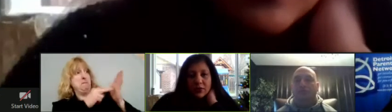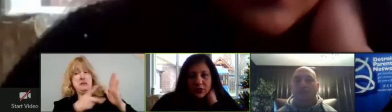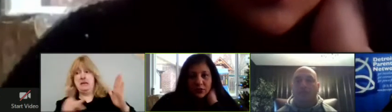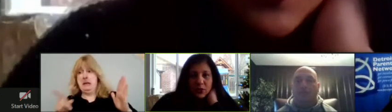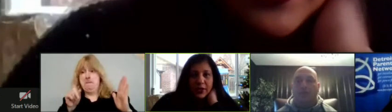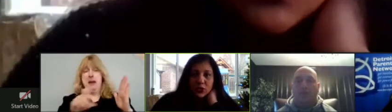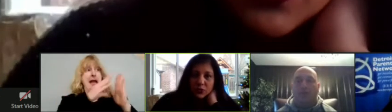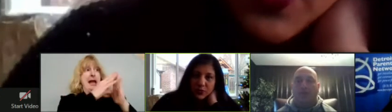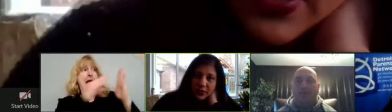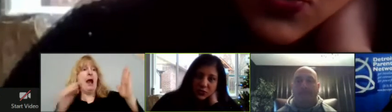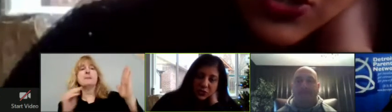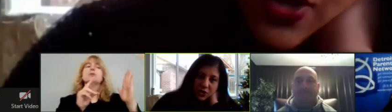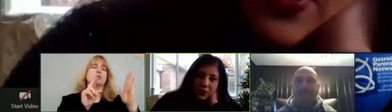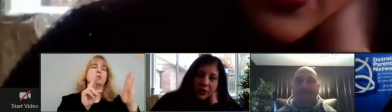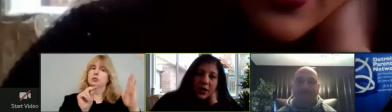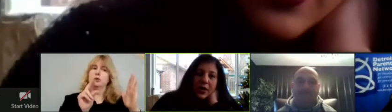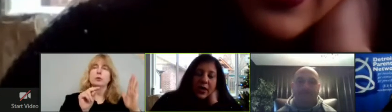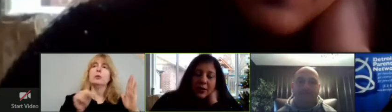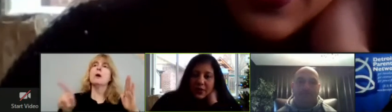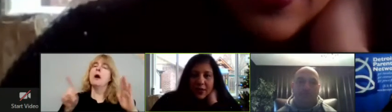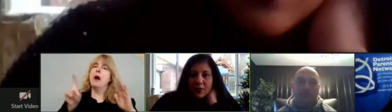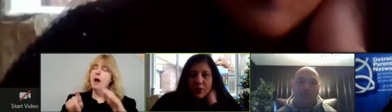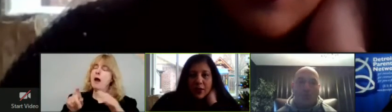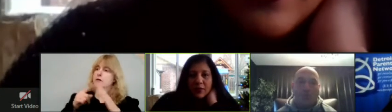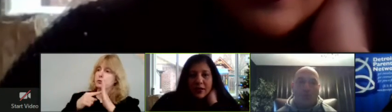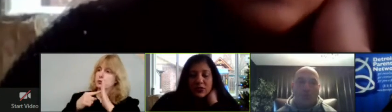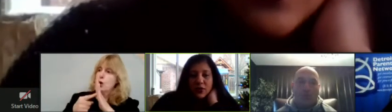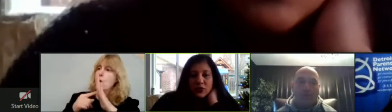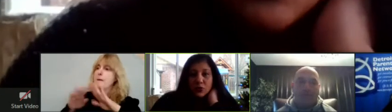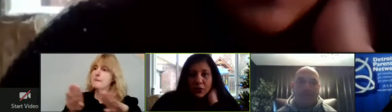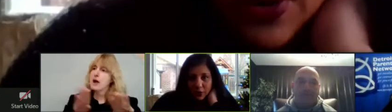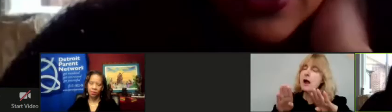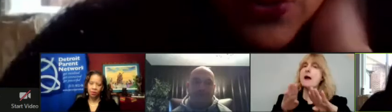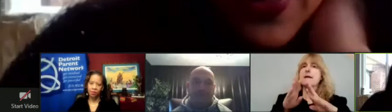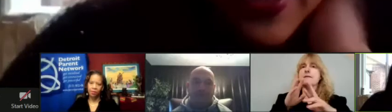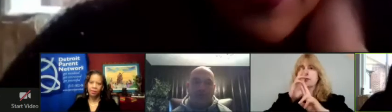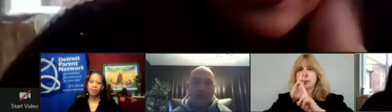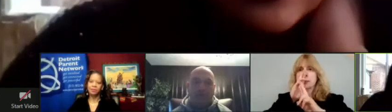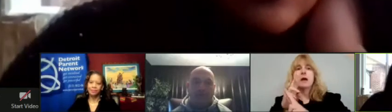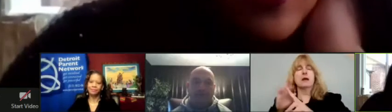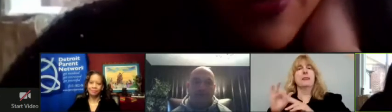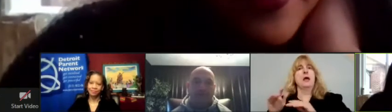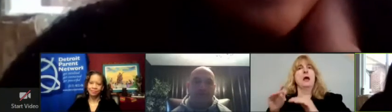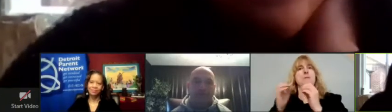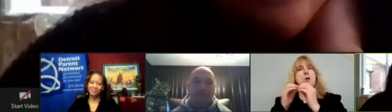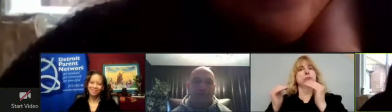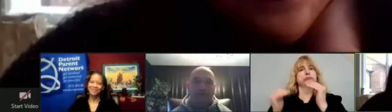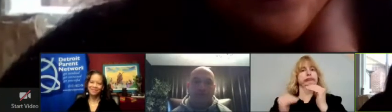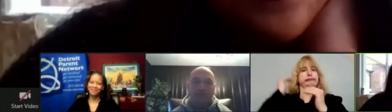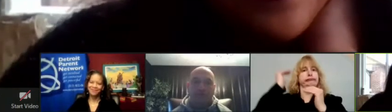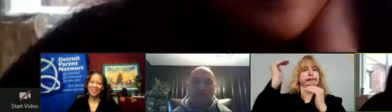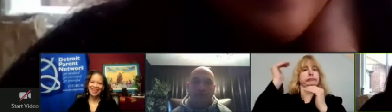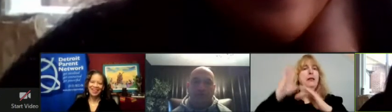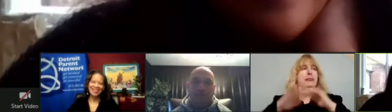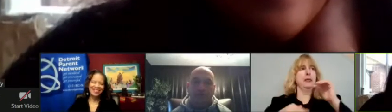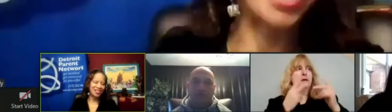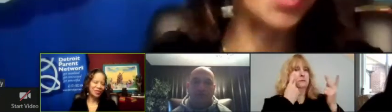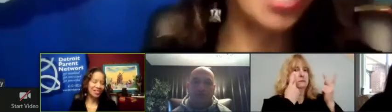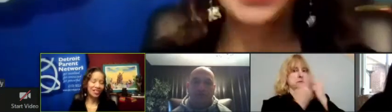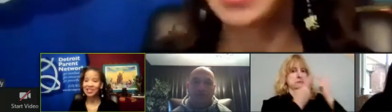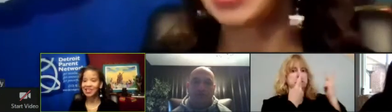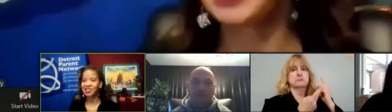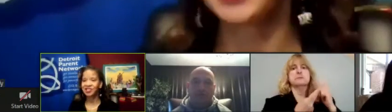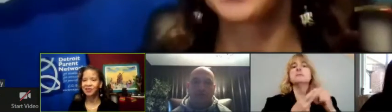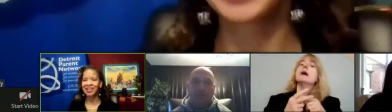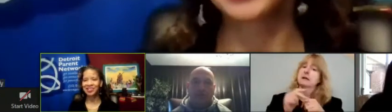own levels of respect, show respect to each other, and behave in a manner that is far superior to what they may see around them. Indeed, we